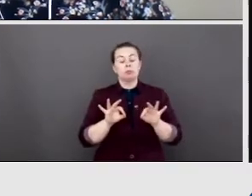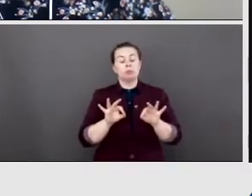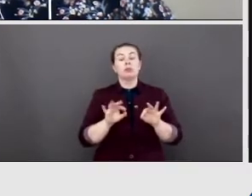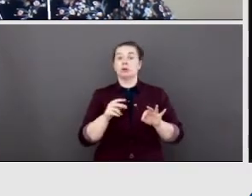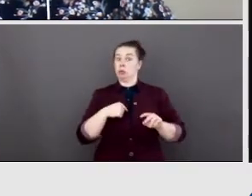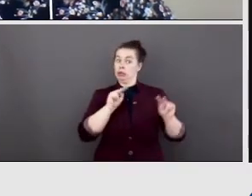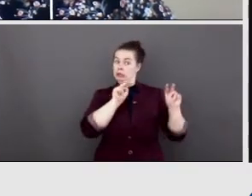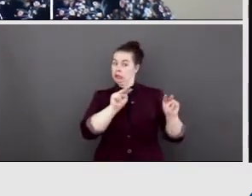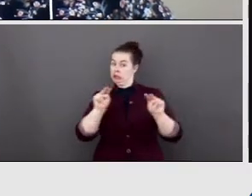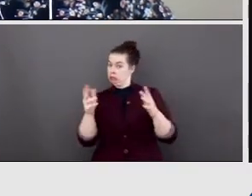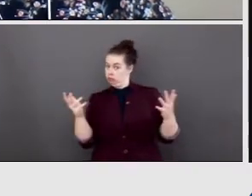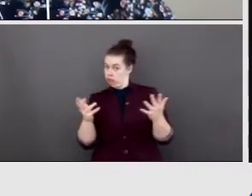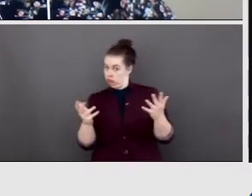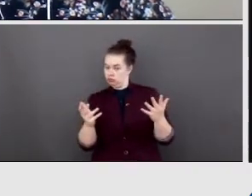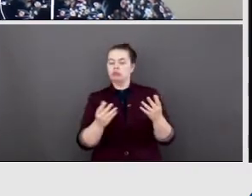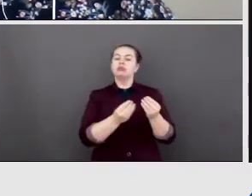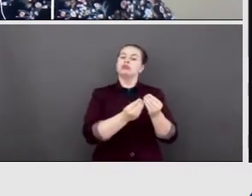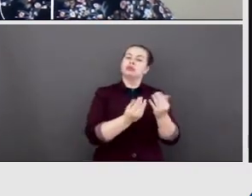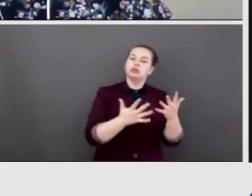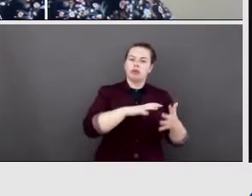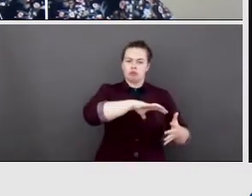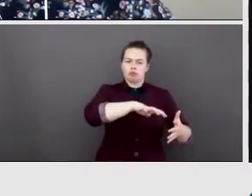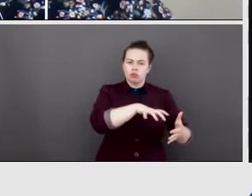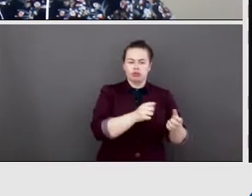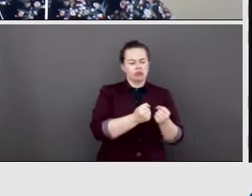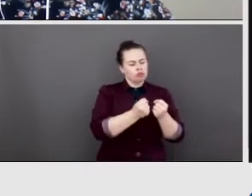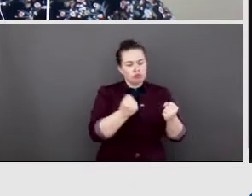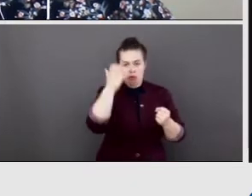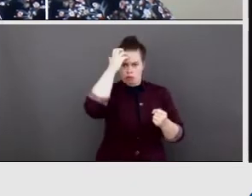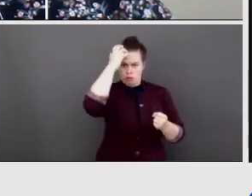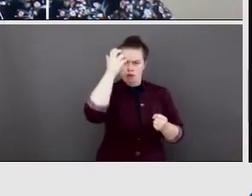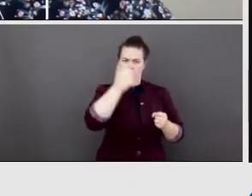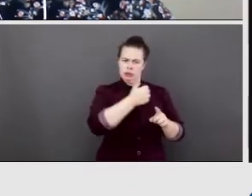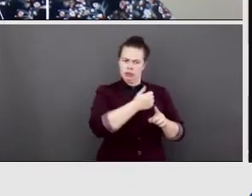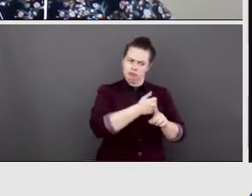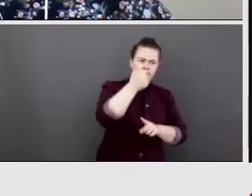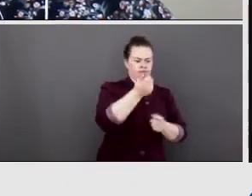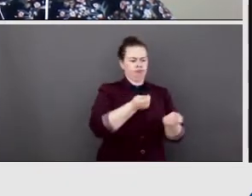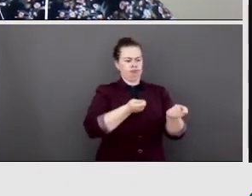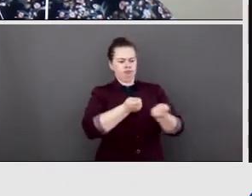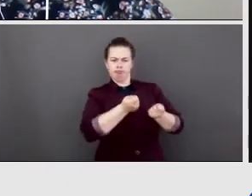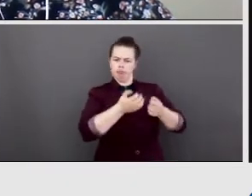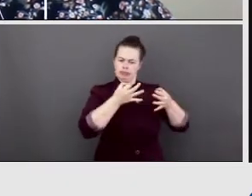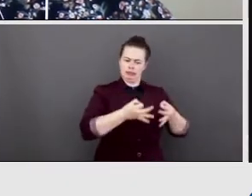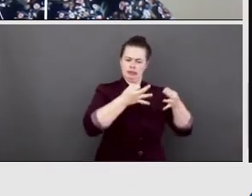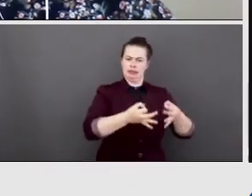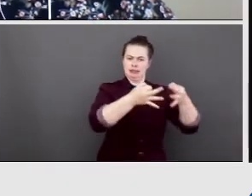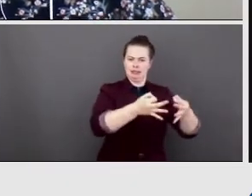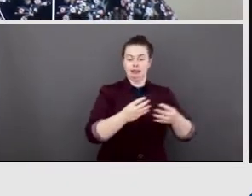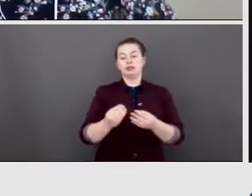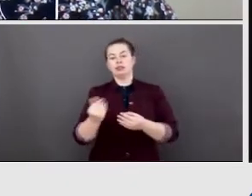there has been a trend towards the decentralization of health systems, and some countries have much more decentralized systems than